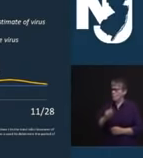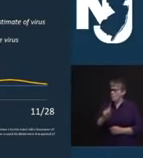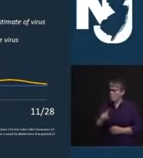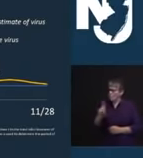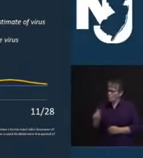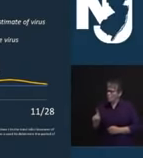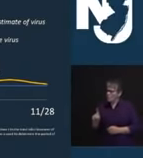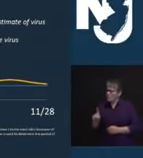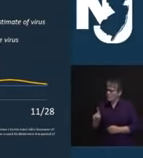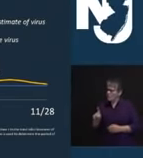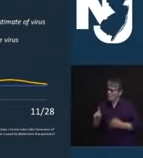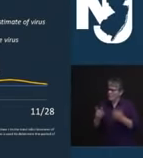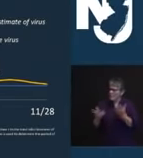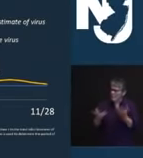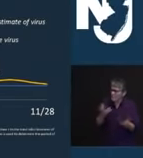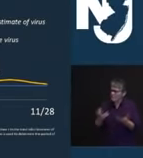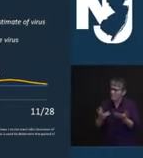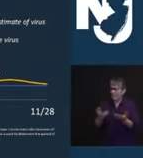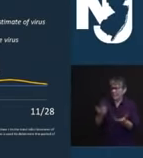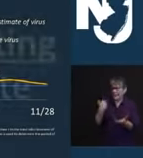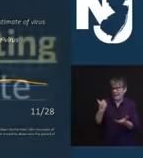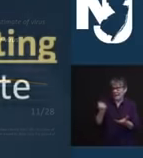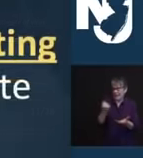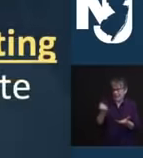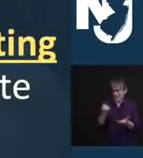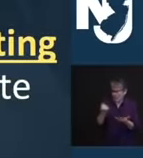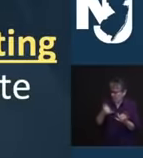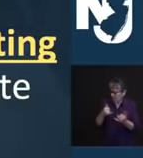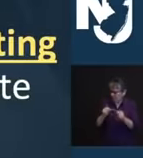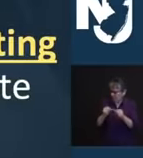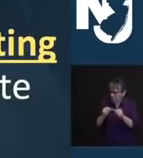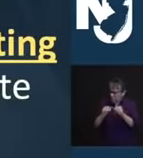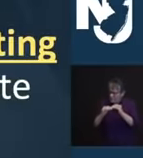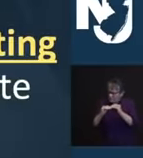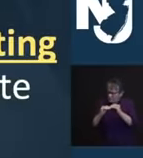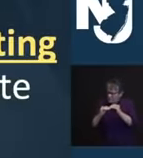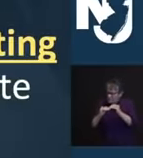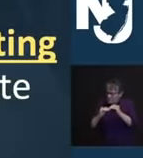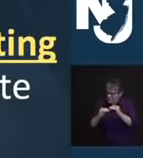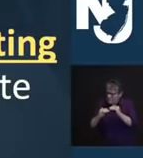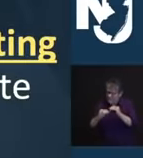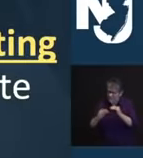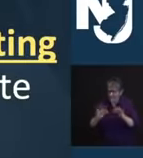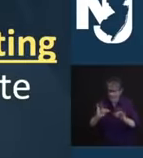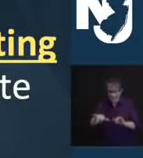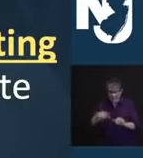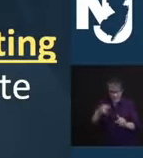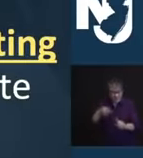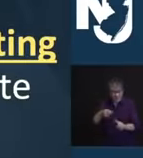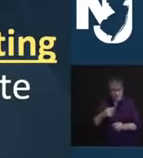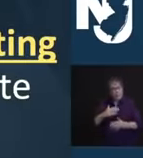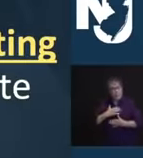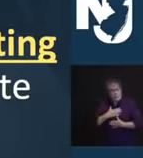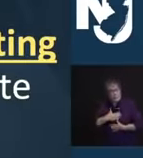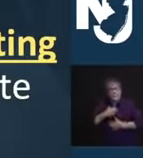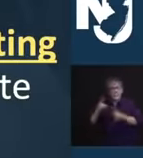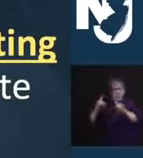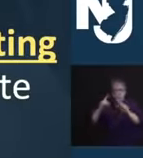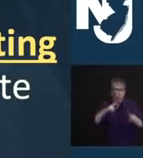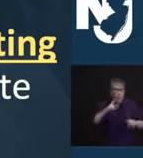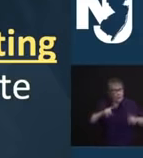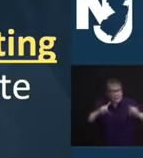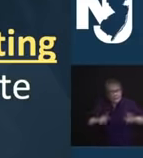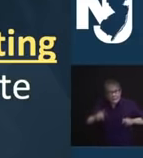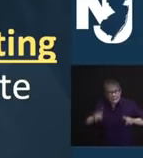November 28th, which is Saturday. So I encourage everyone to get tested, and to get tested this week, especially if you were at a